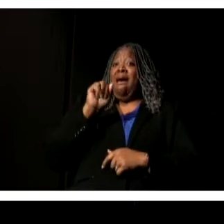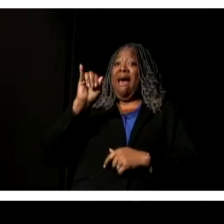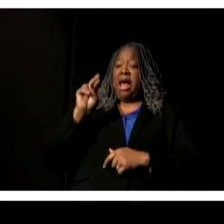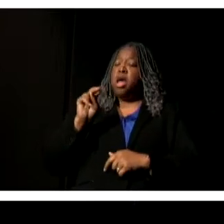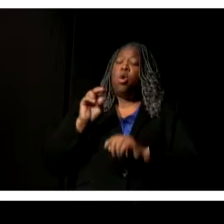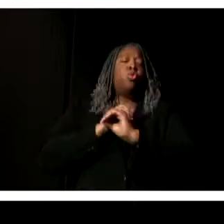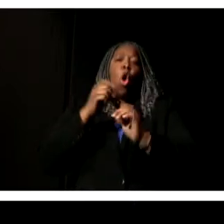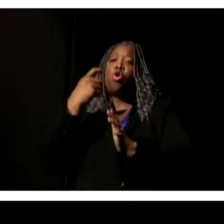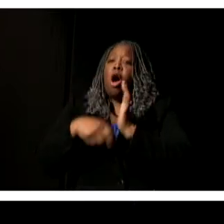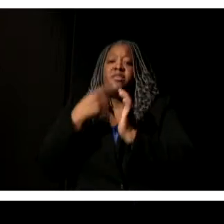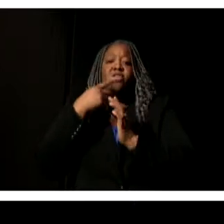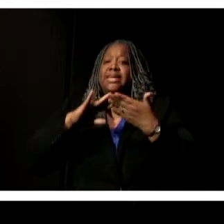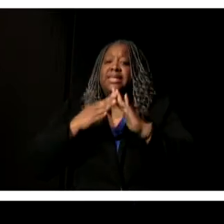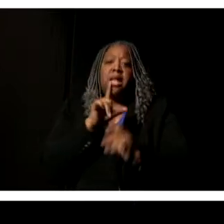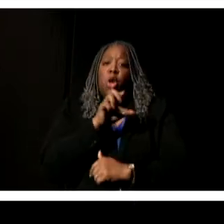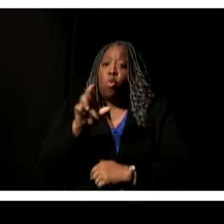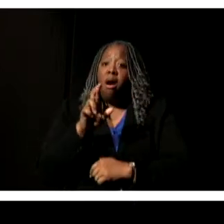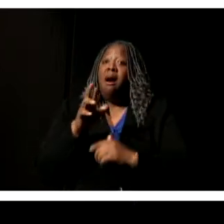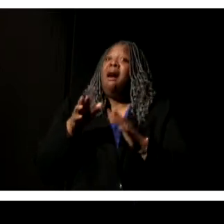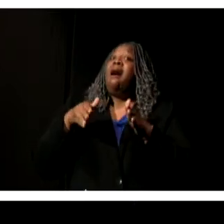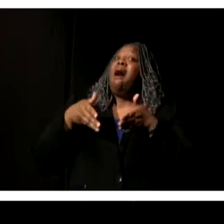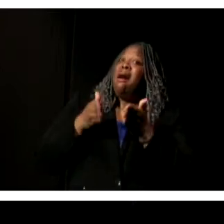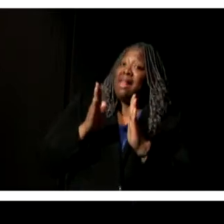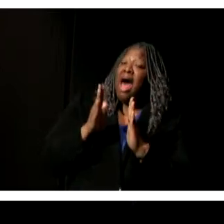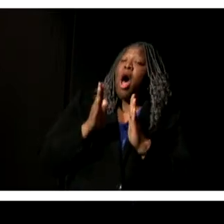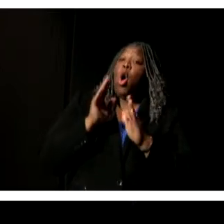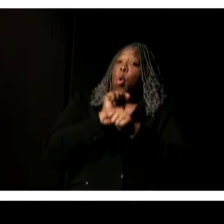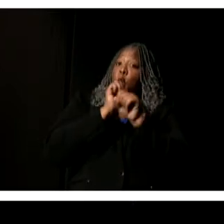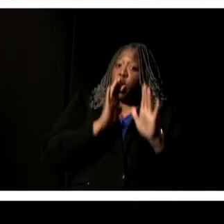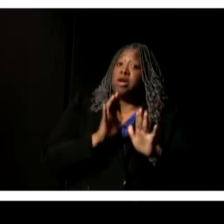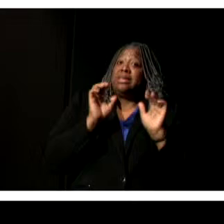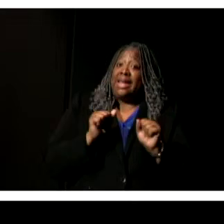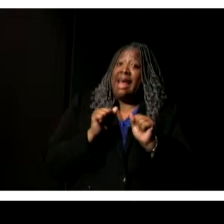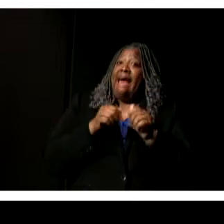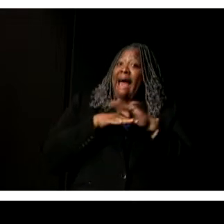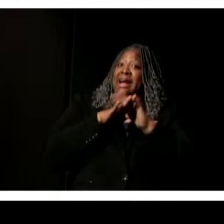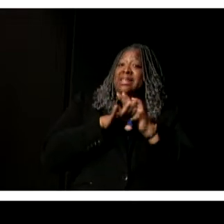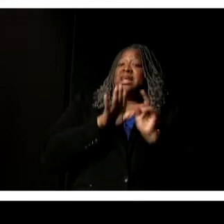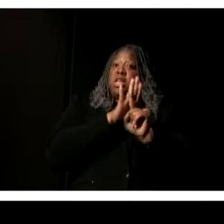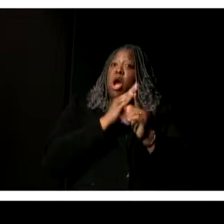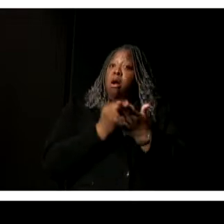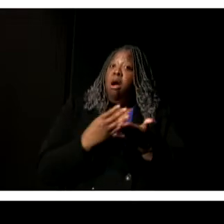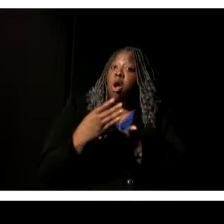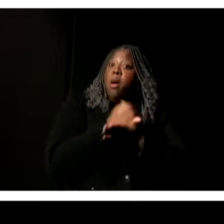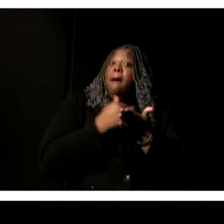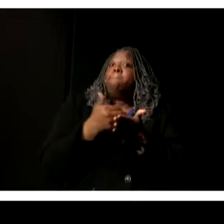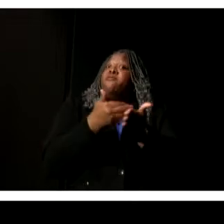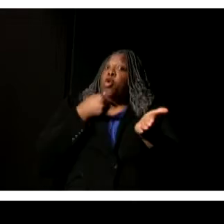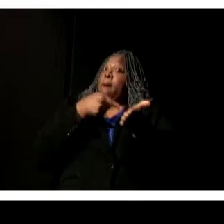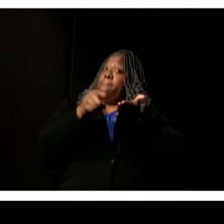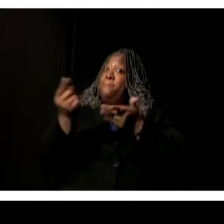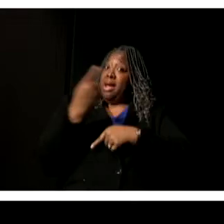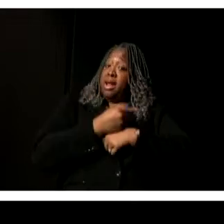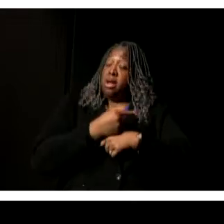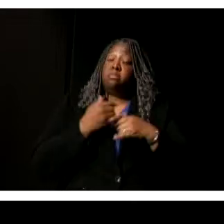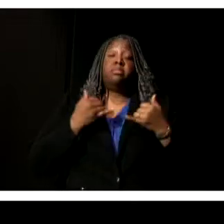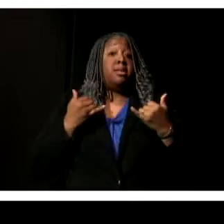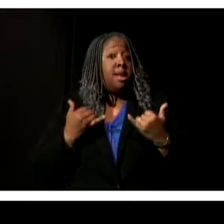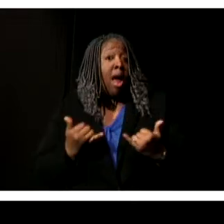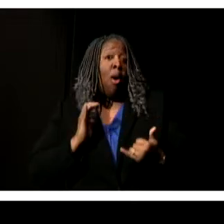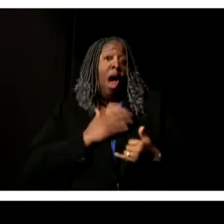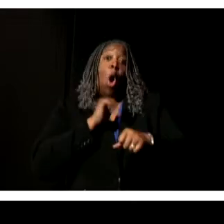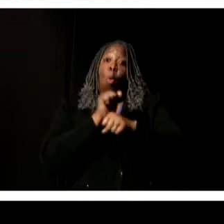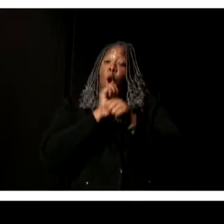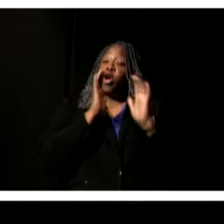cost to the City of Little Rock, allows employees to access their earned wages before payday. Now, our employees